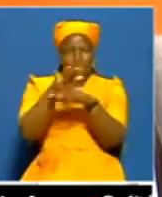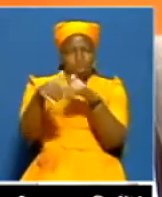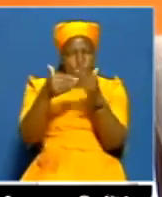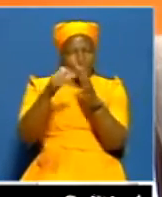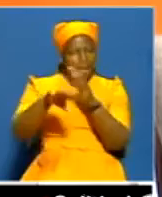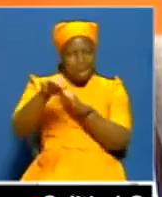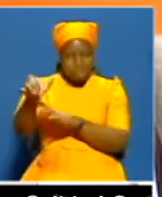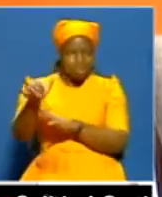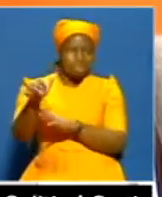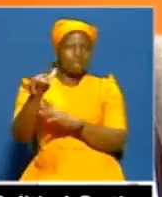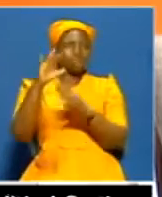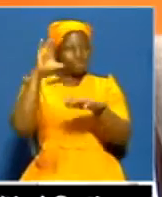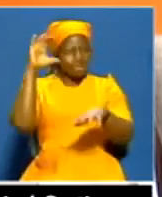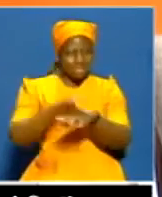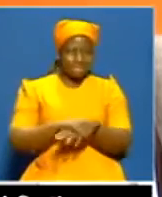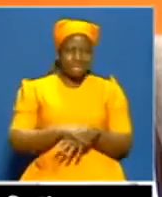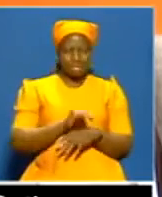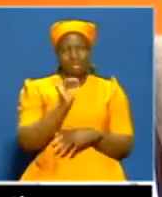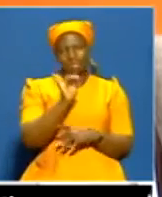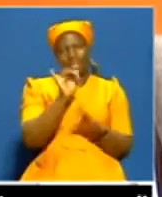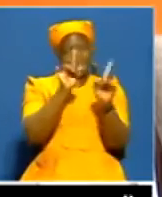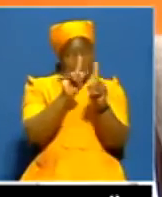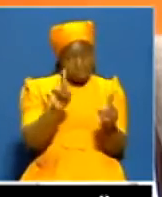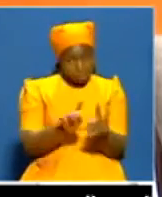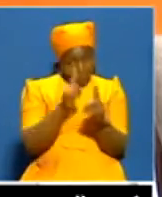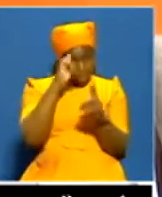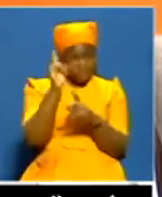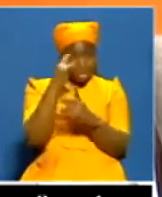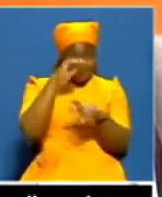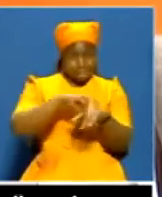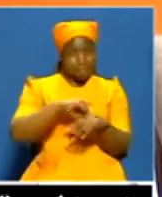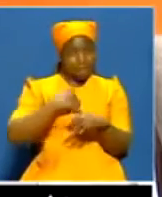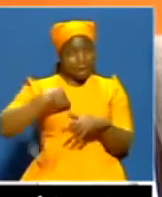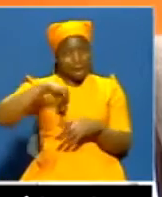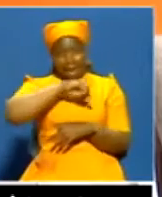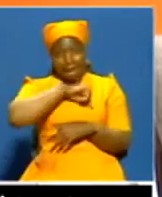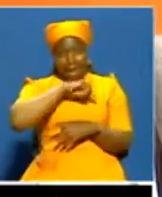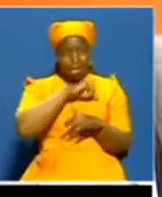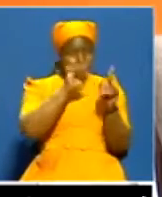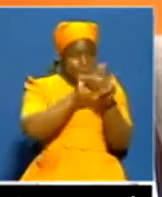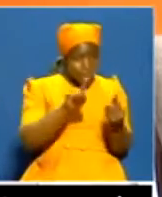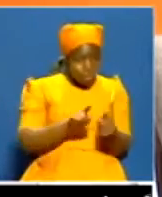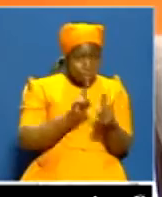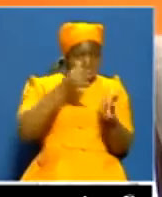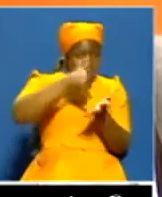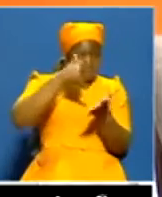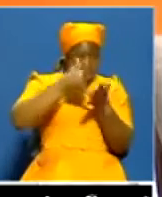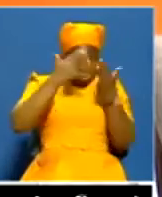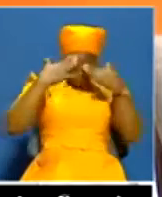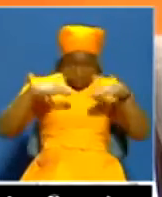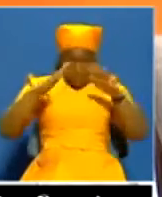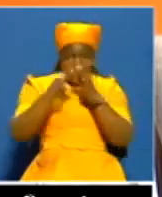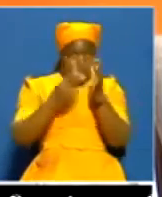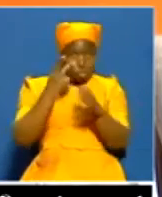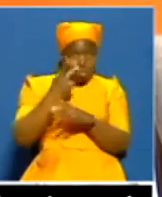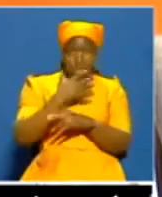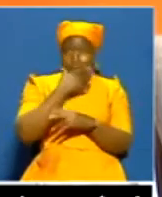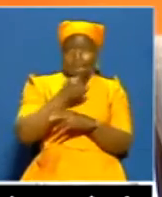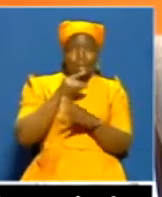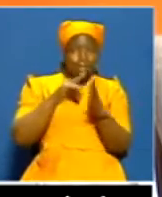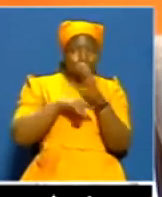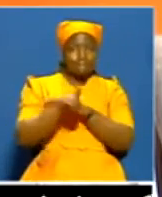all the counties, you know, to get everything. And we, even for the first time, we actually even considered the Muslims. Wow. If you look at the men with their shirt, they even had the hat, because you're like,